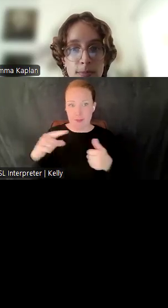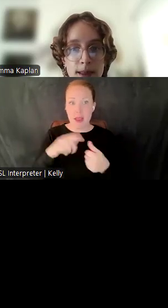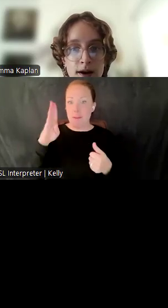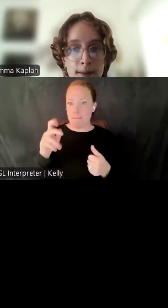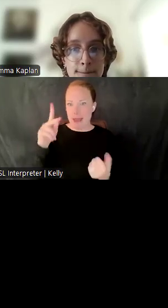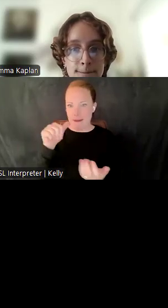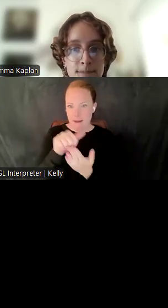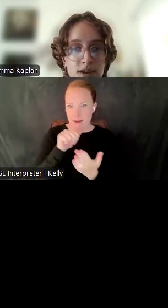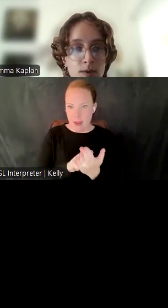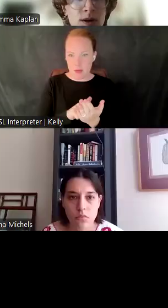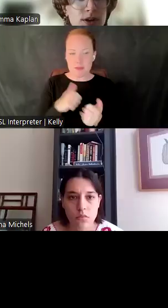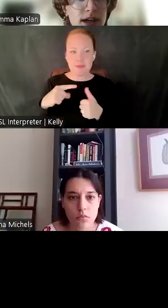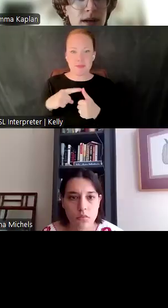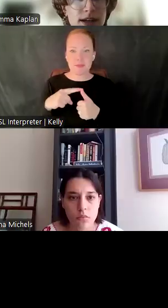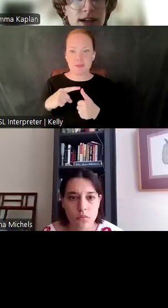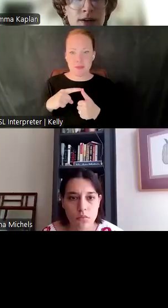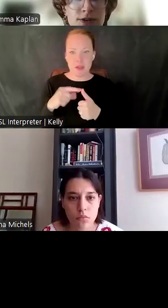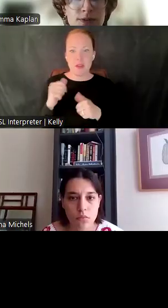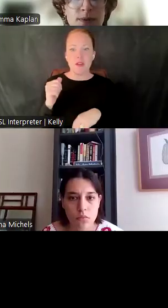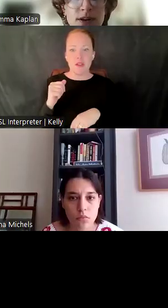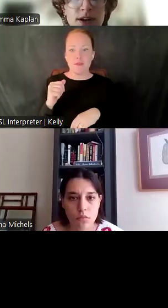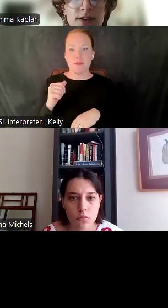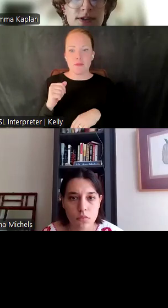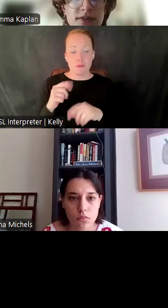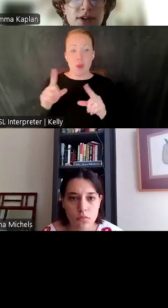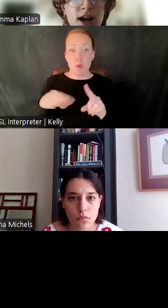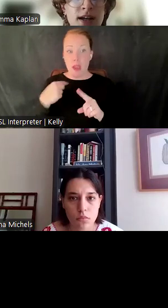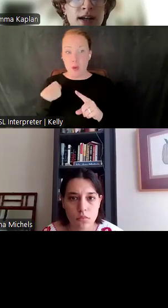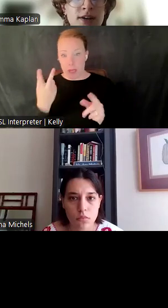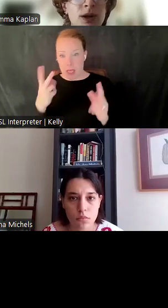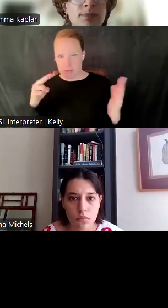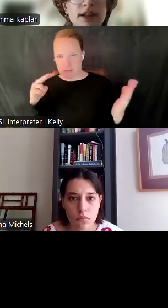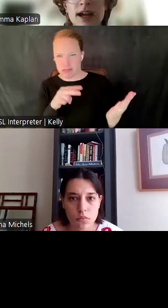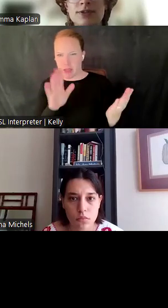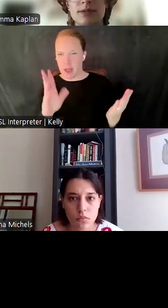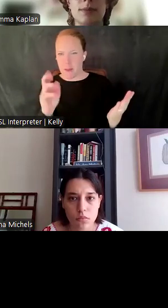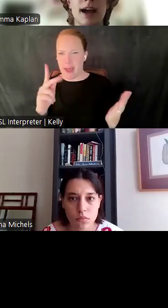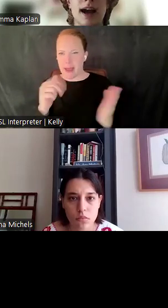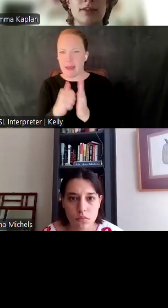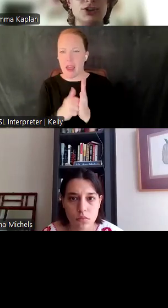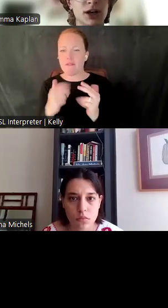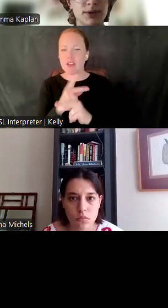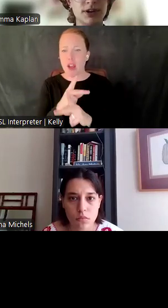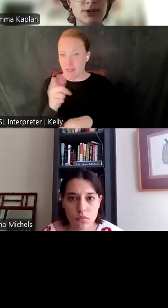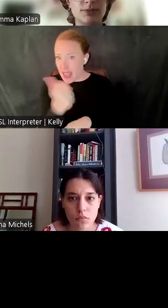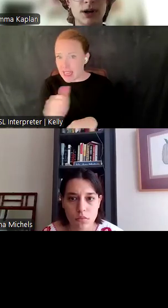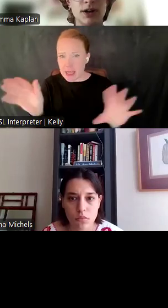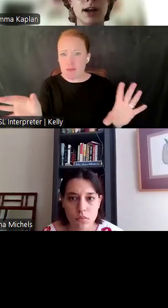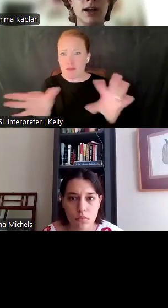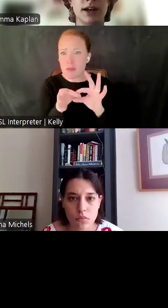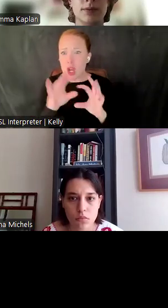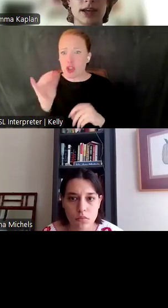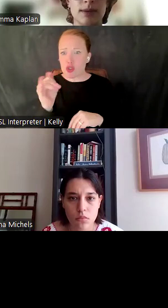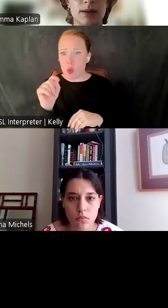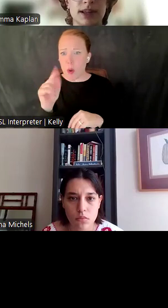So when we're looking at bank accounts, we want to look and see if there are any joint bank accounts that they might have shared with an abusive